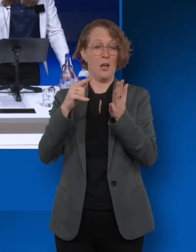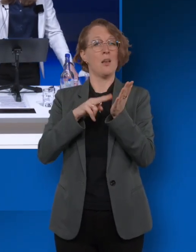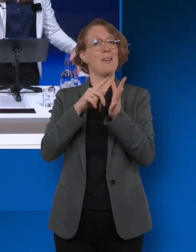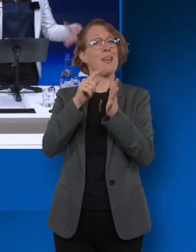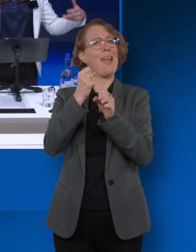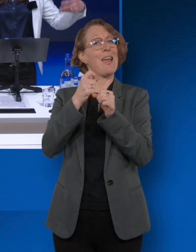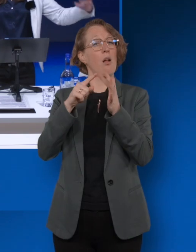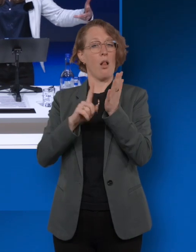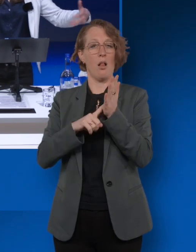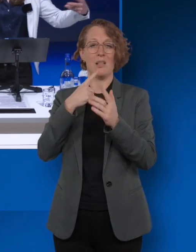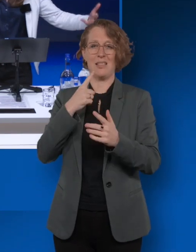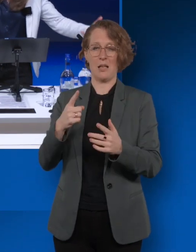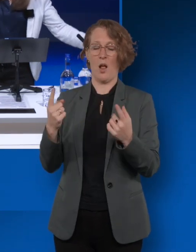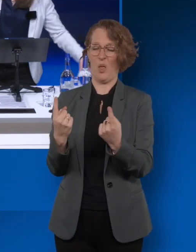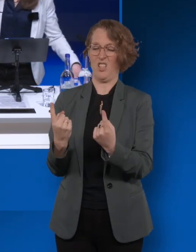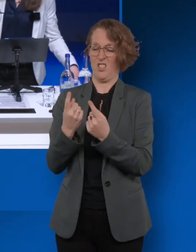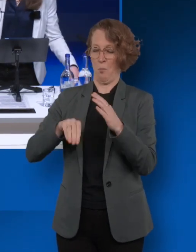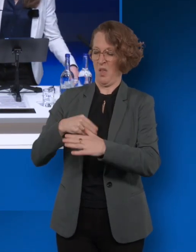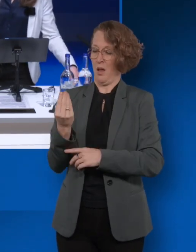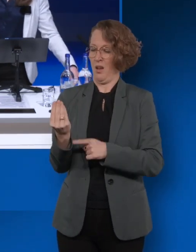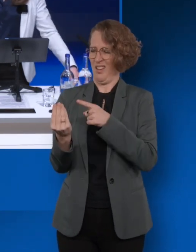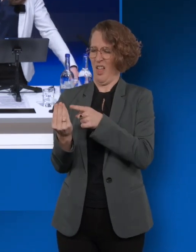is something that it is like to be you.